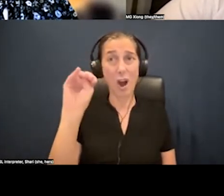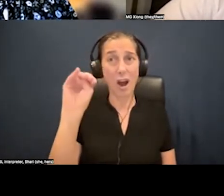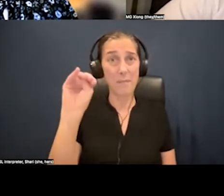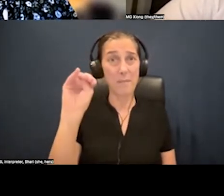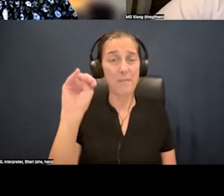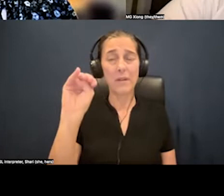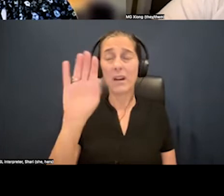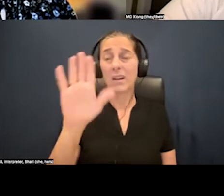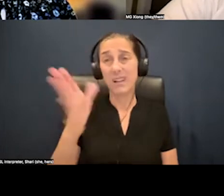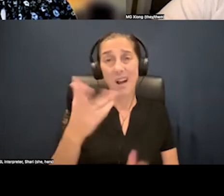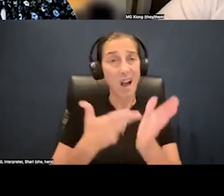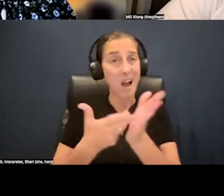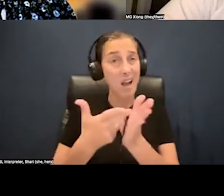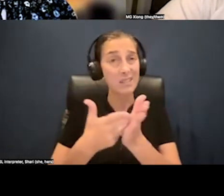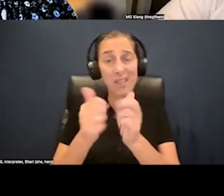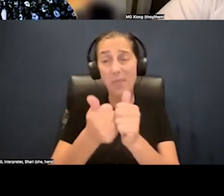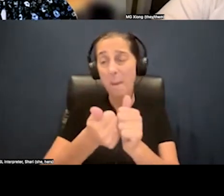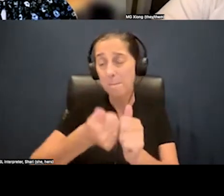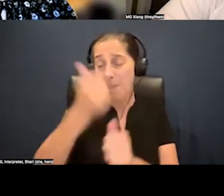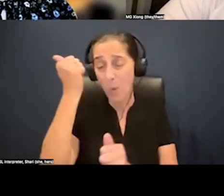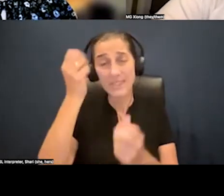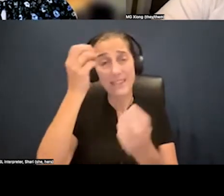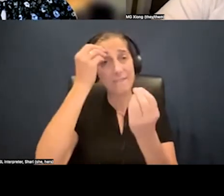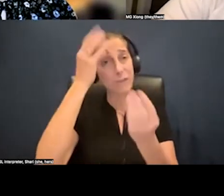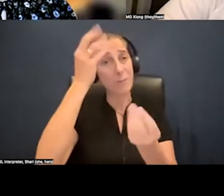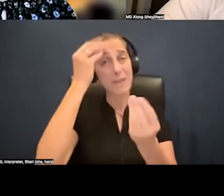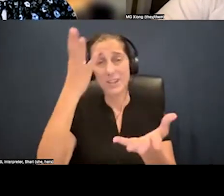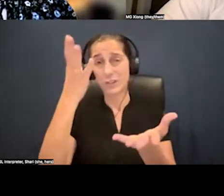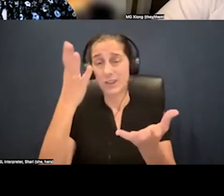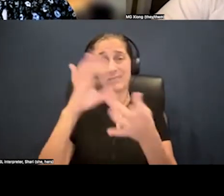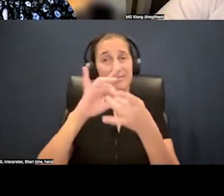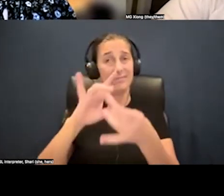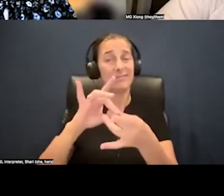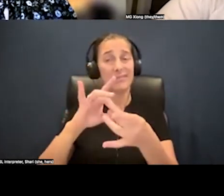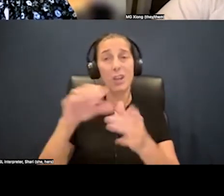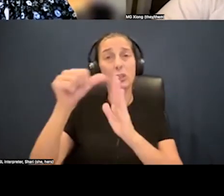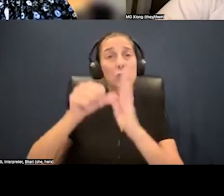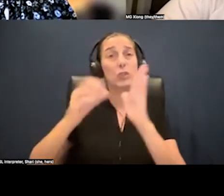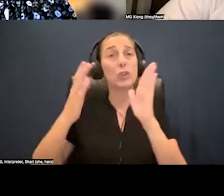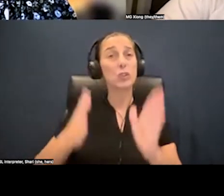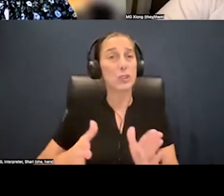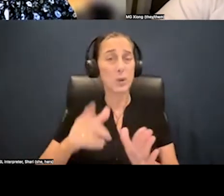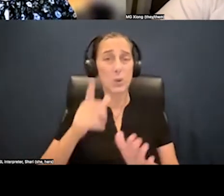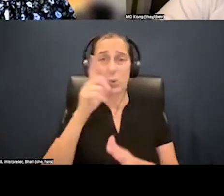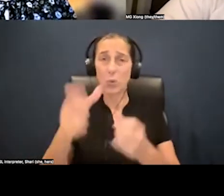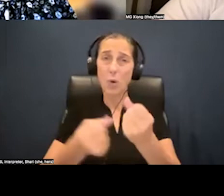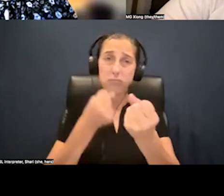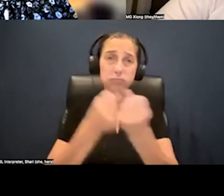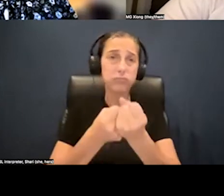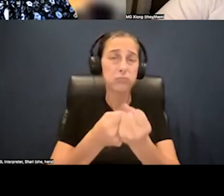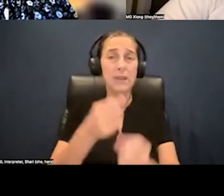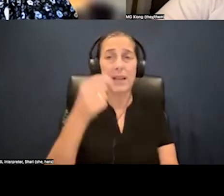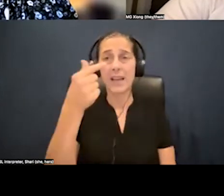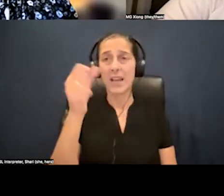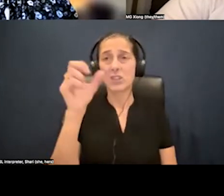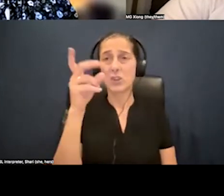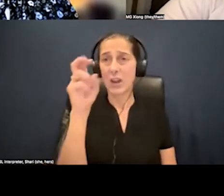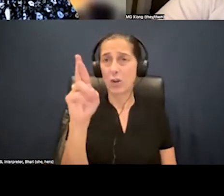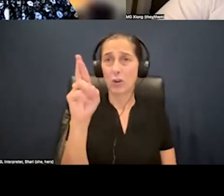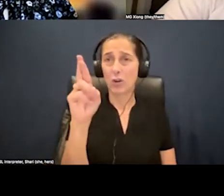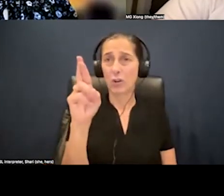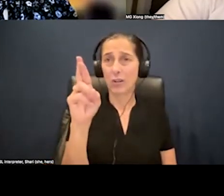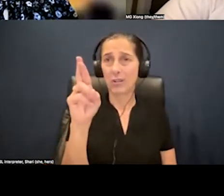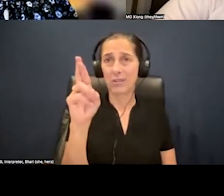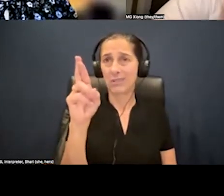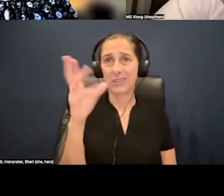overwhelmingly the most information on gender affirming surgeons of any website online. I